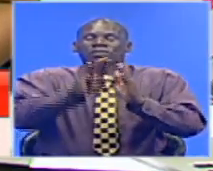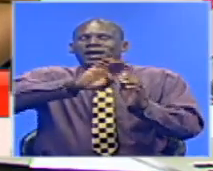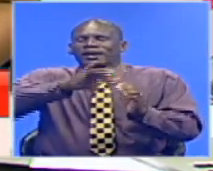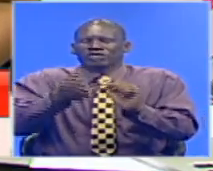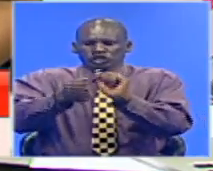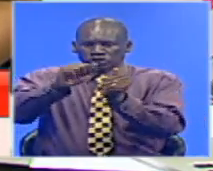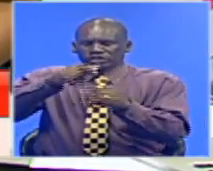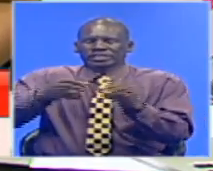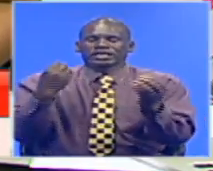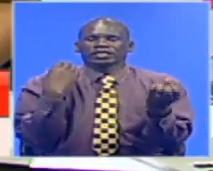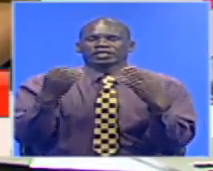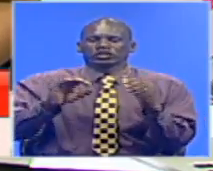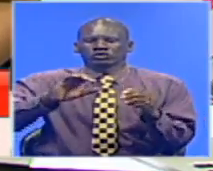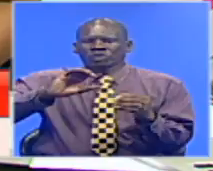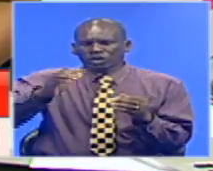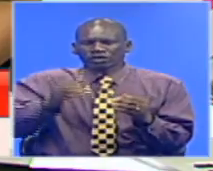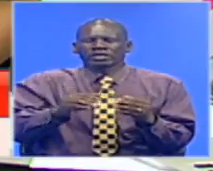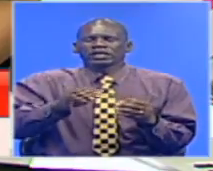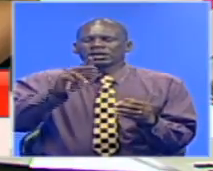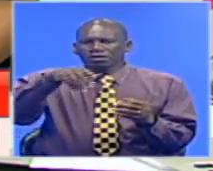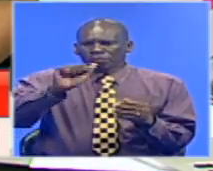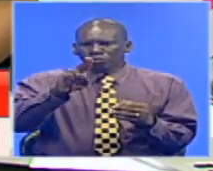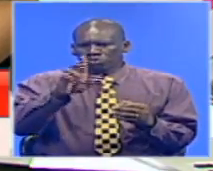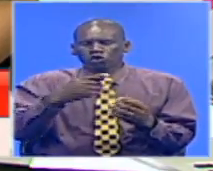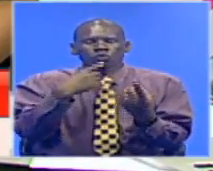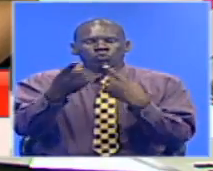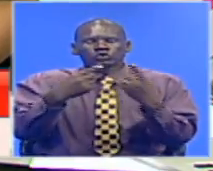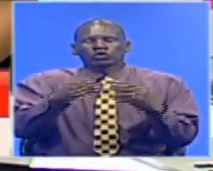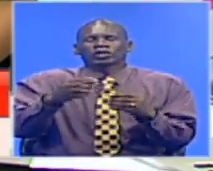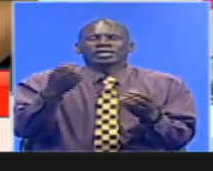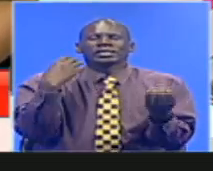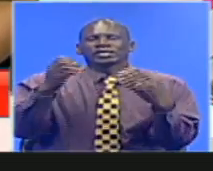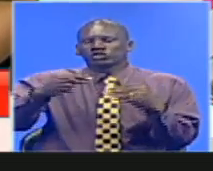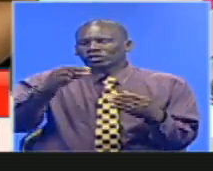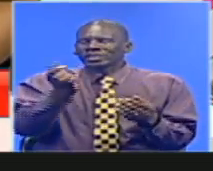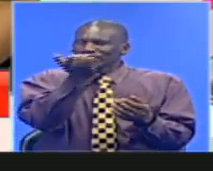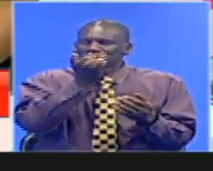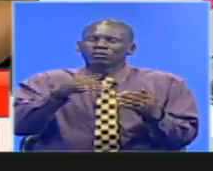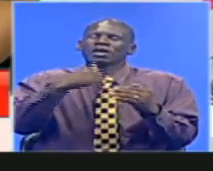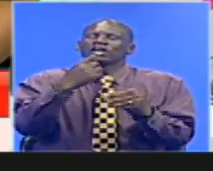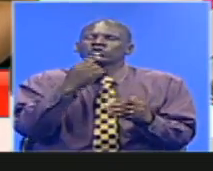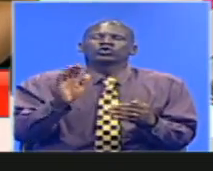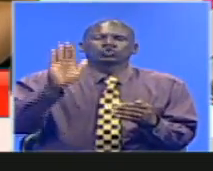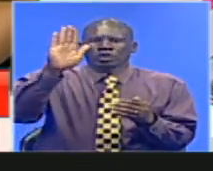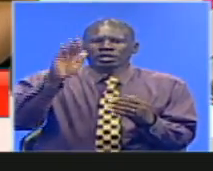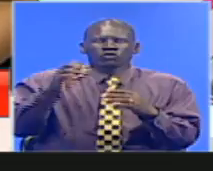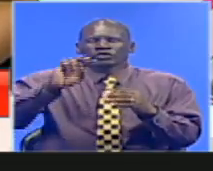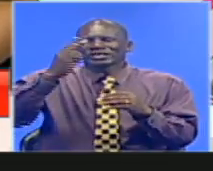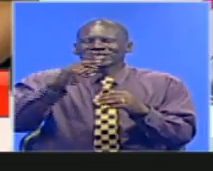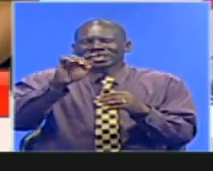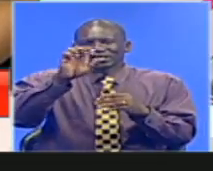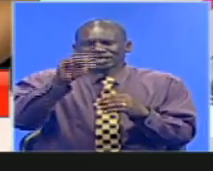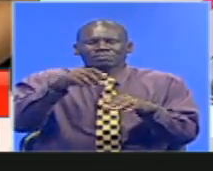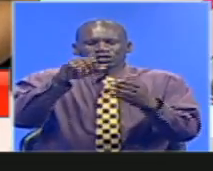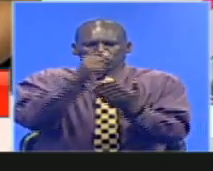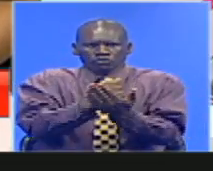Kericho County. Chepkwony, who was speaking at Kericho Green Stadium after he was sworn in for a second term in